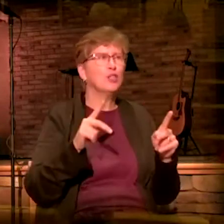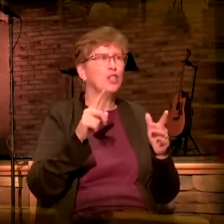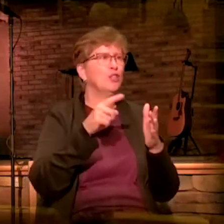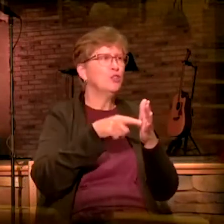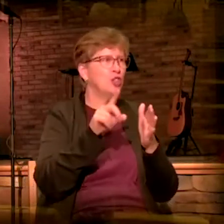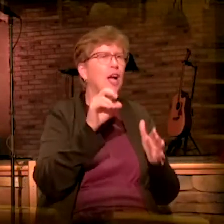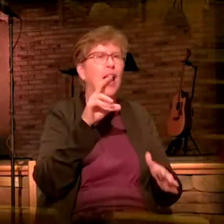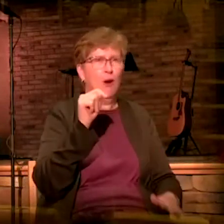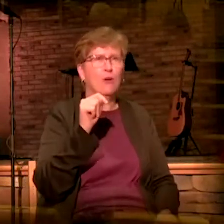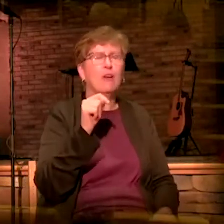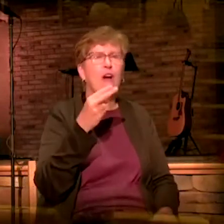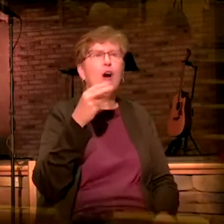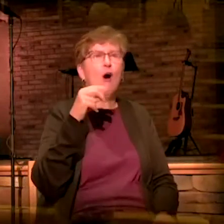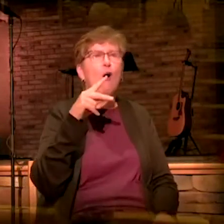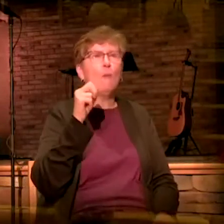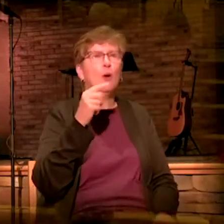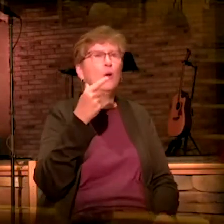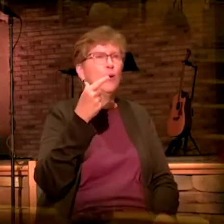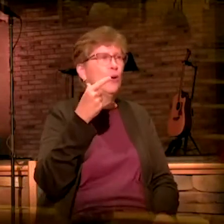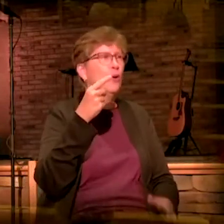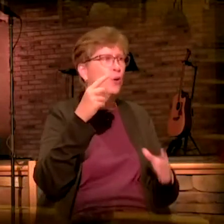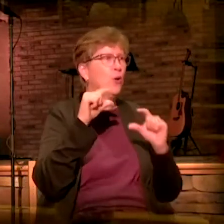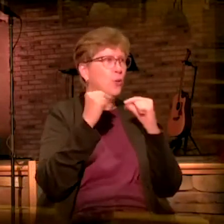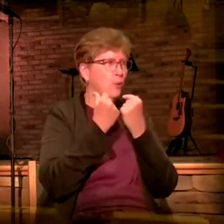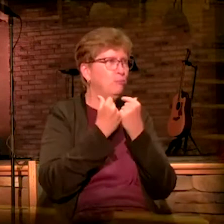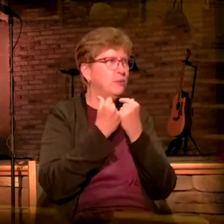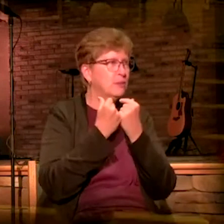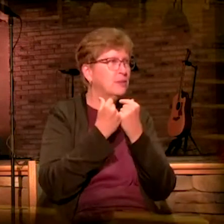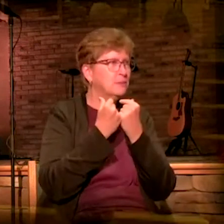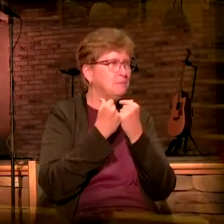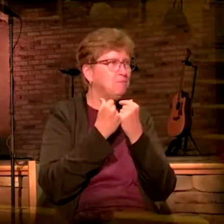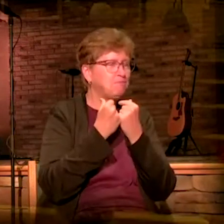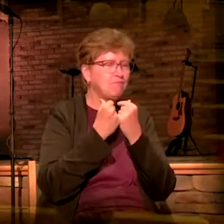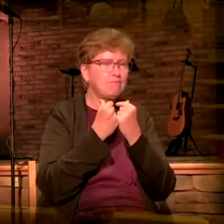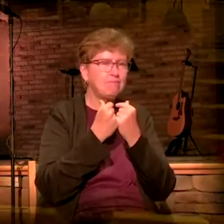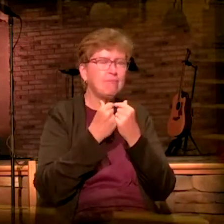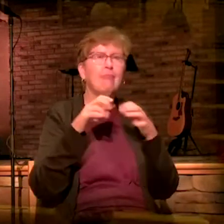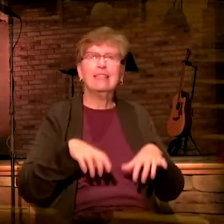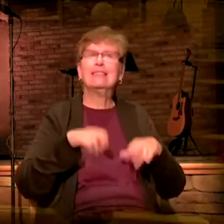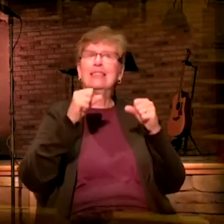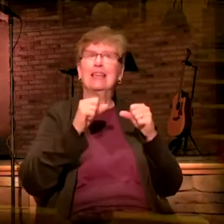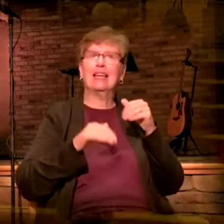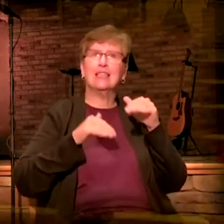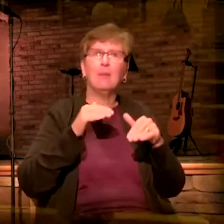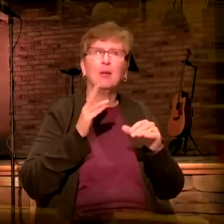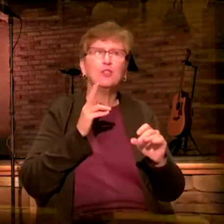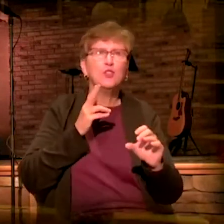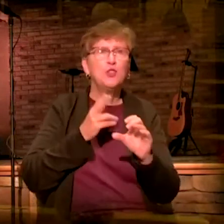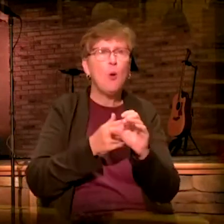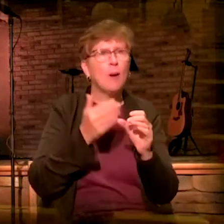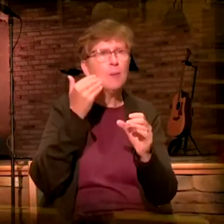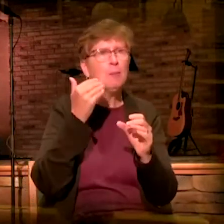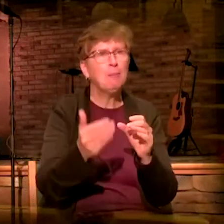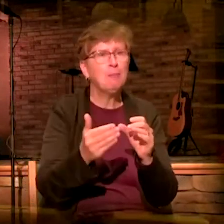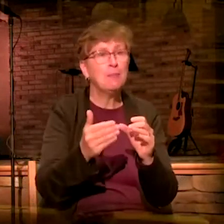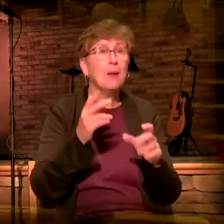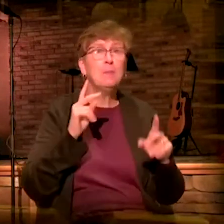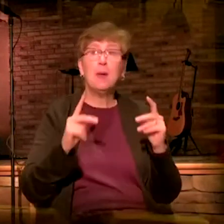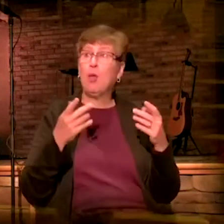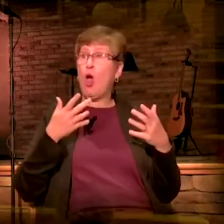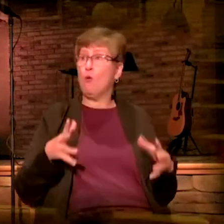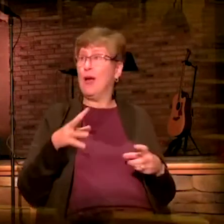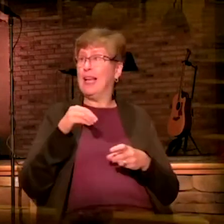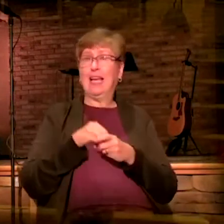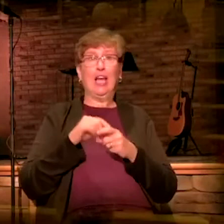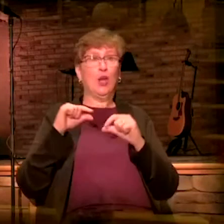out. But first of all, then to take that step and to join one. I would love for the people who already are in a group, I